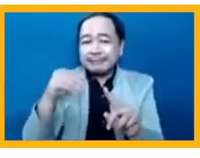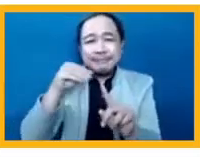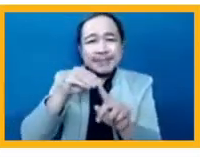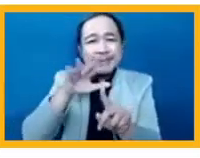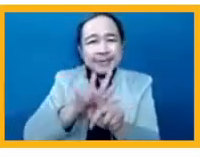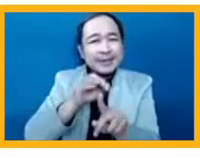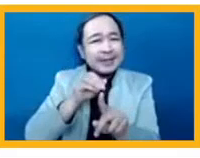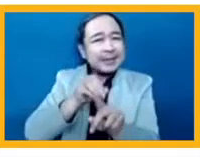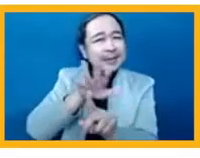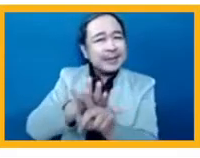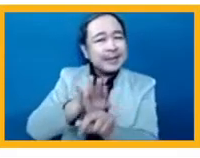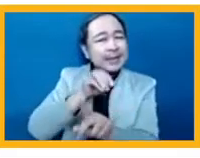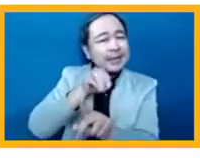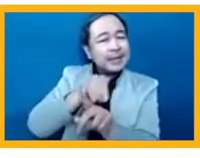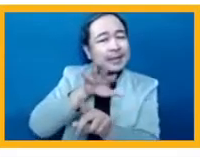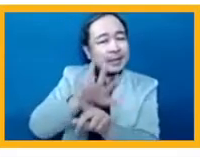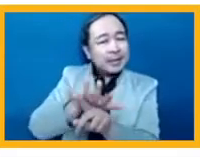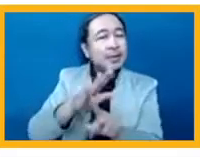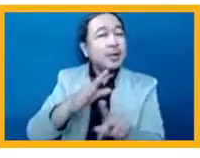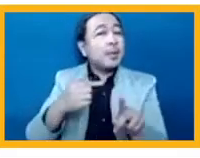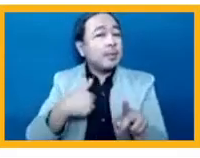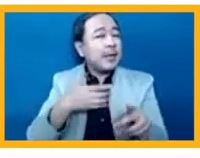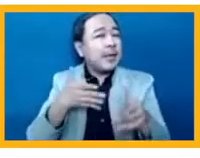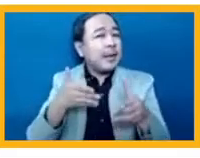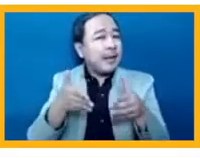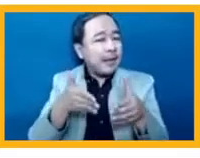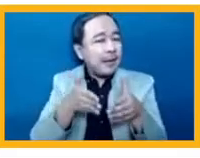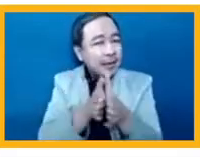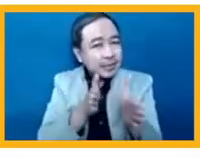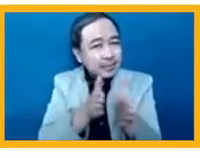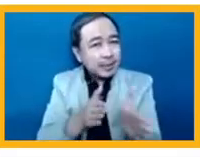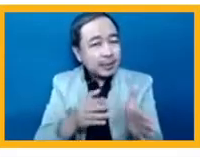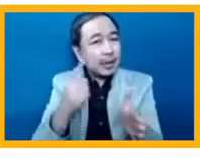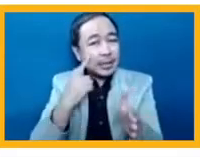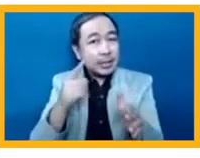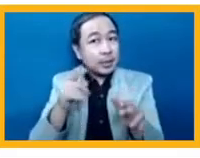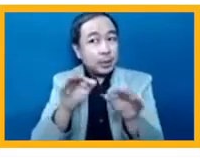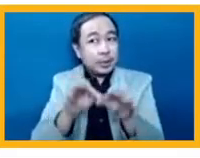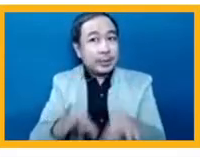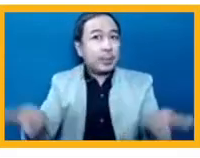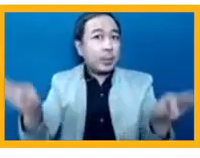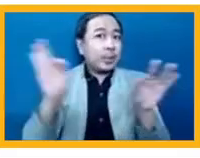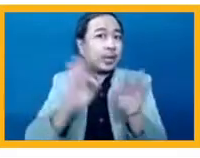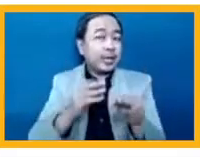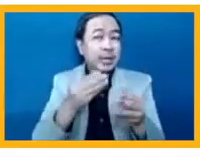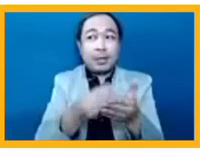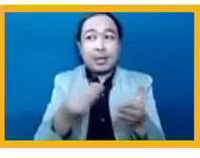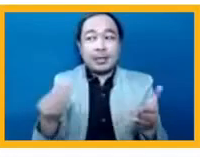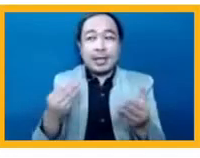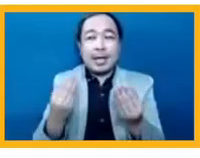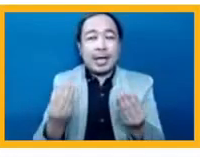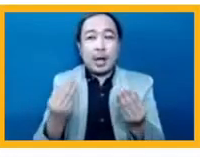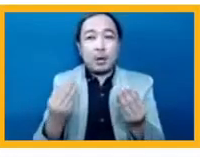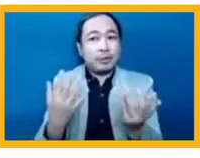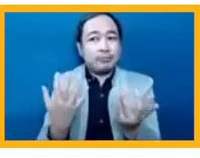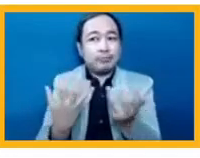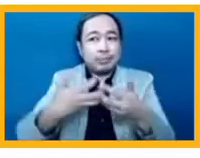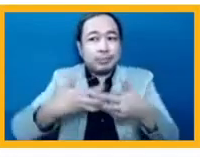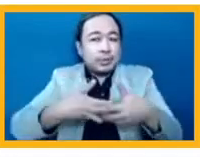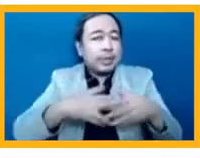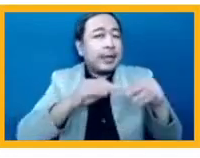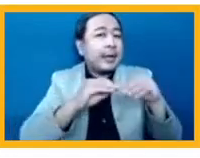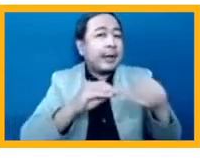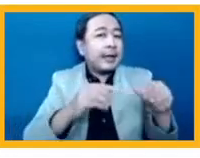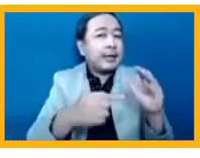next few minutes, I will focus on the four things that I think are invaluable to the process of meaningful adoption of EdTech that governments